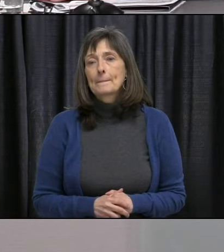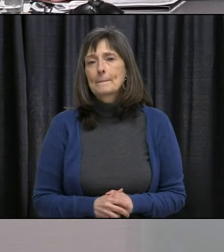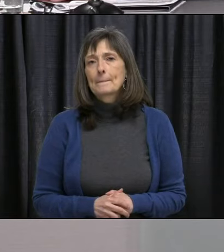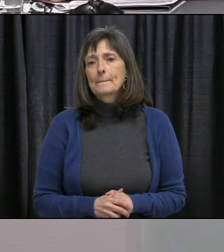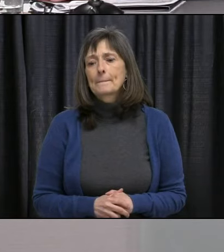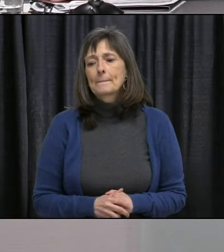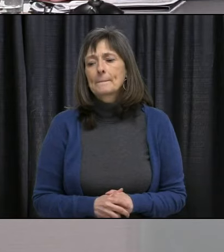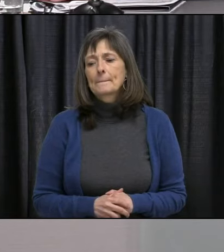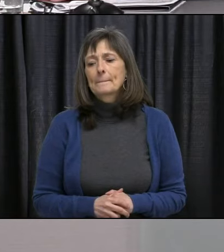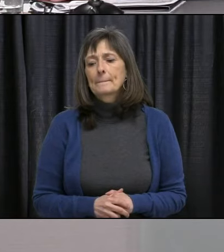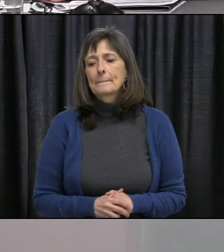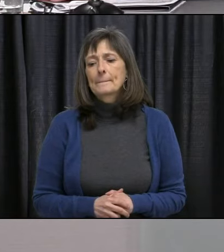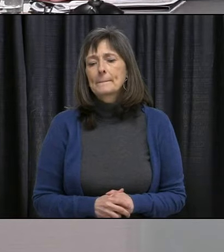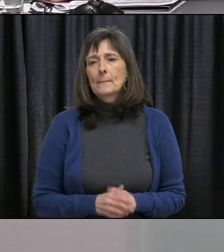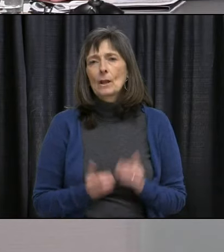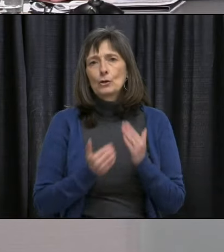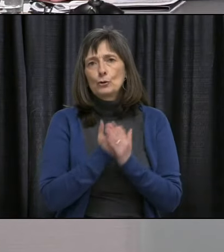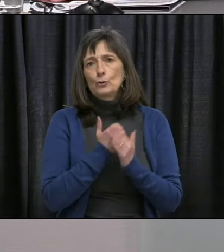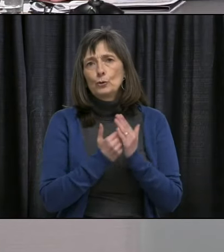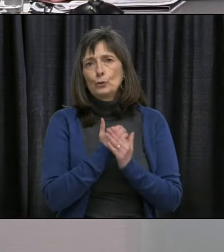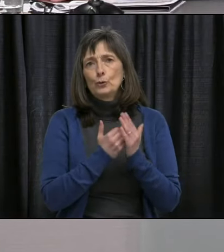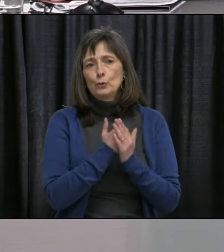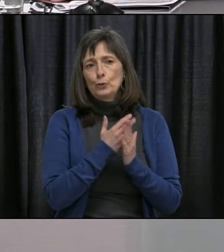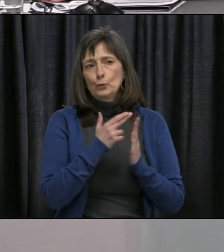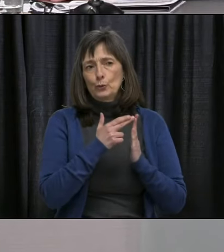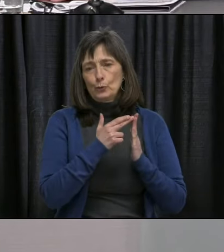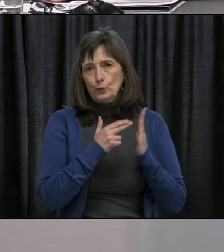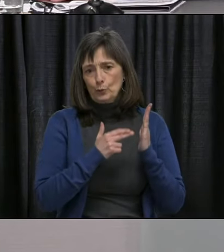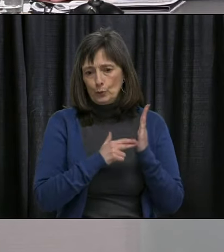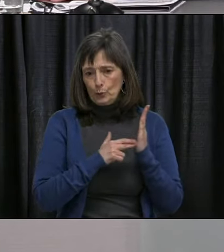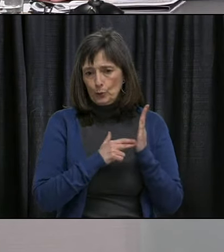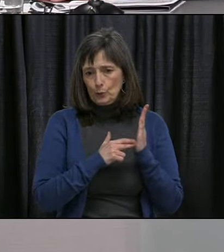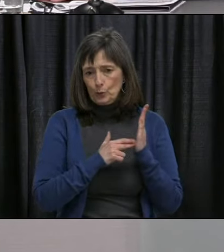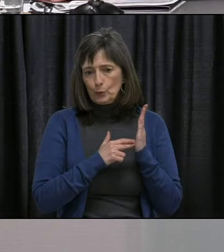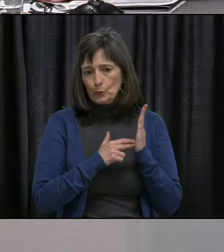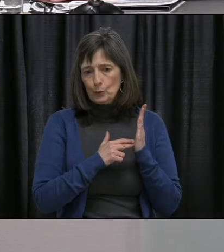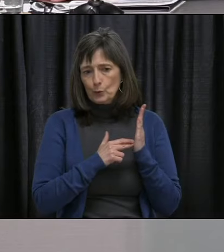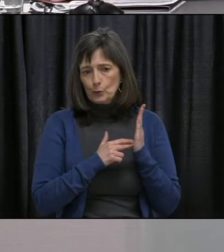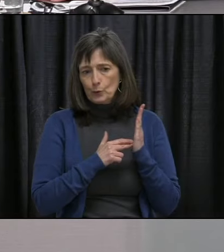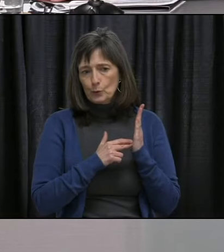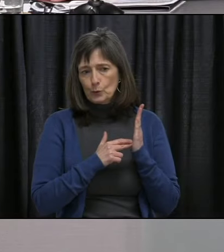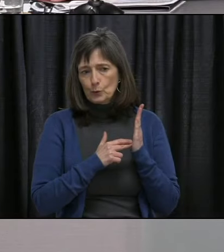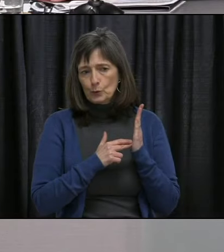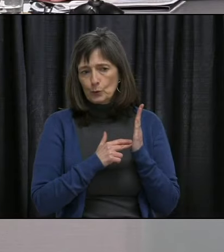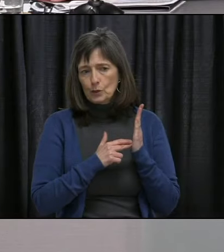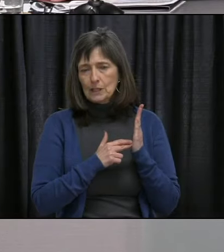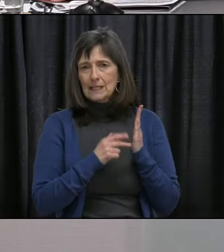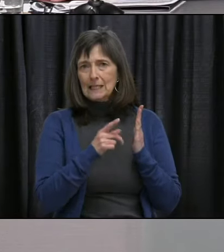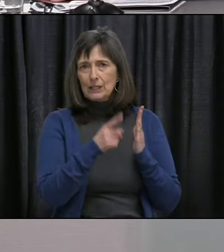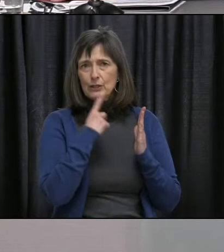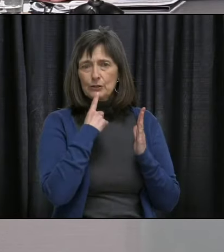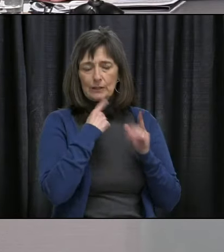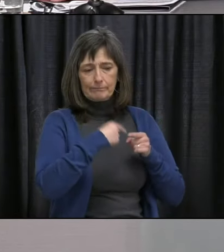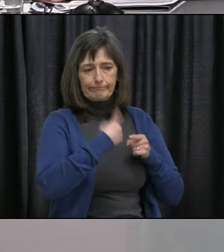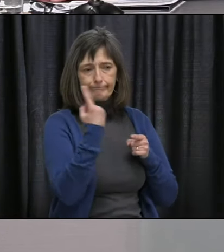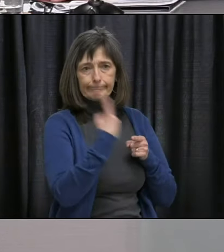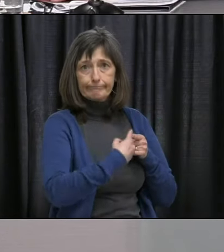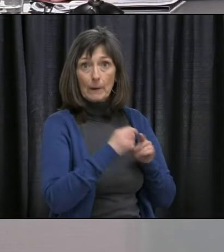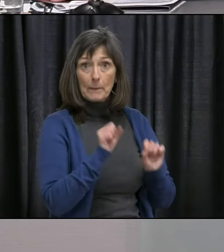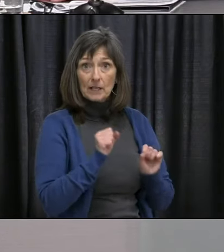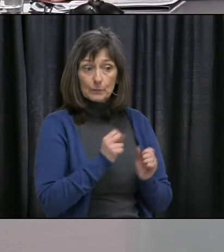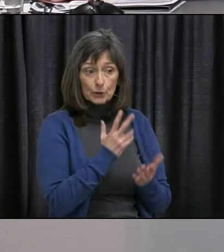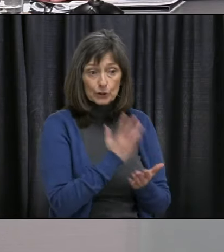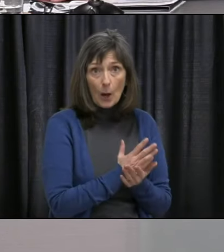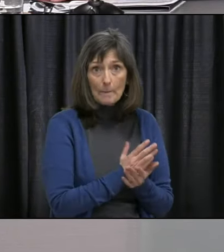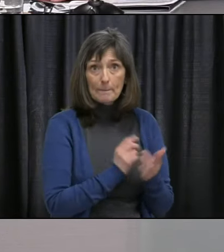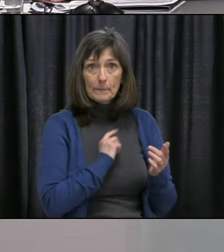The new measures for enforcement, Premier, you said people could be reconveyed to the border. There could be checks. People could be